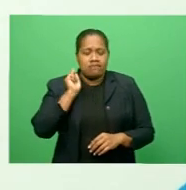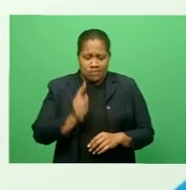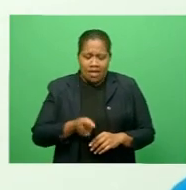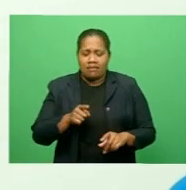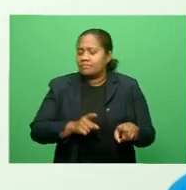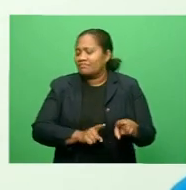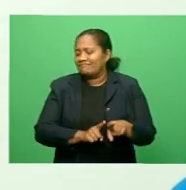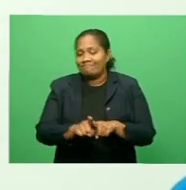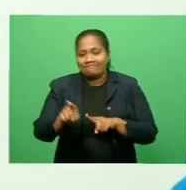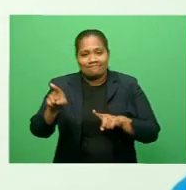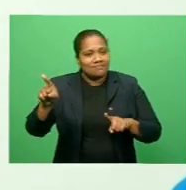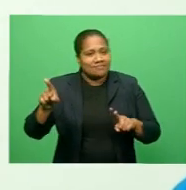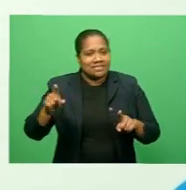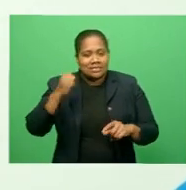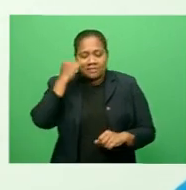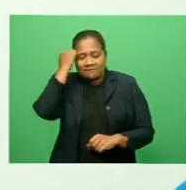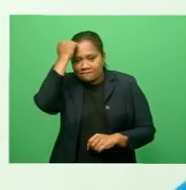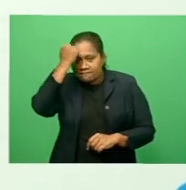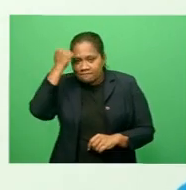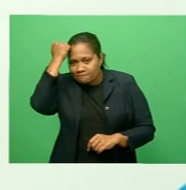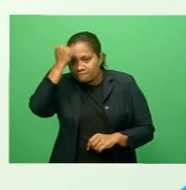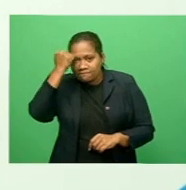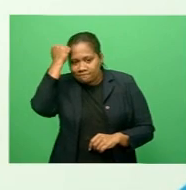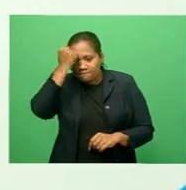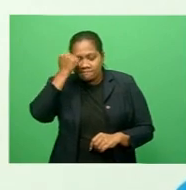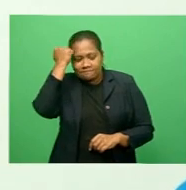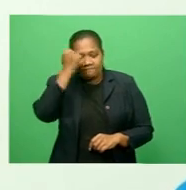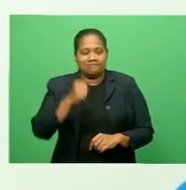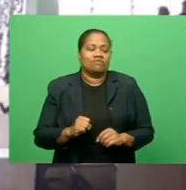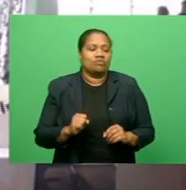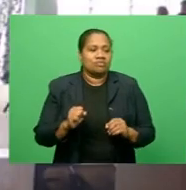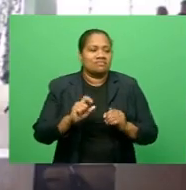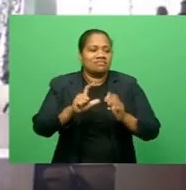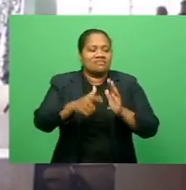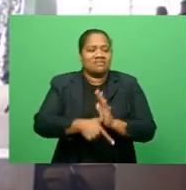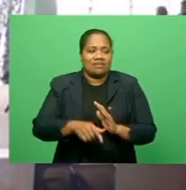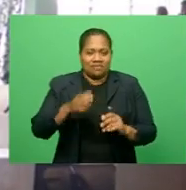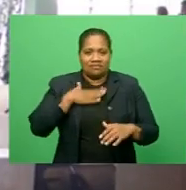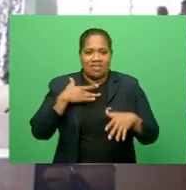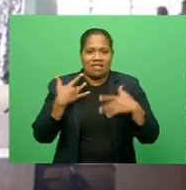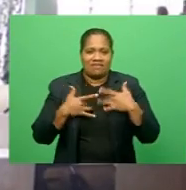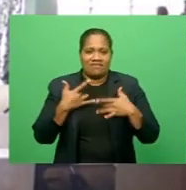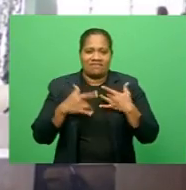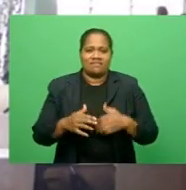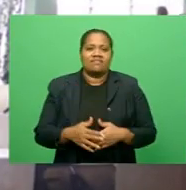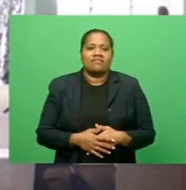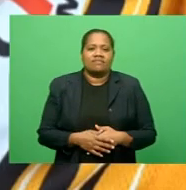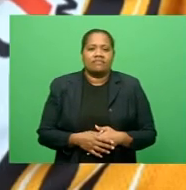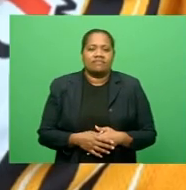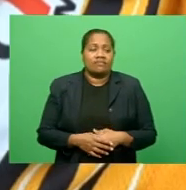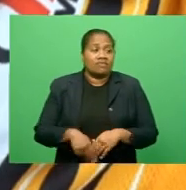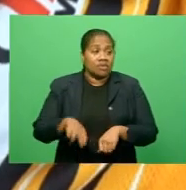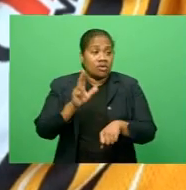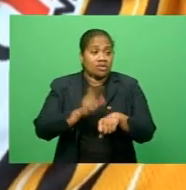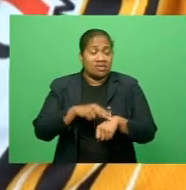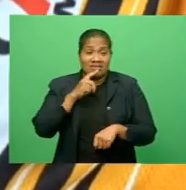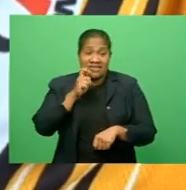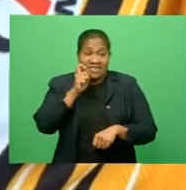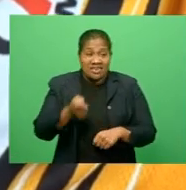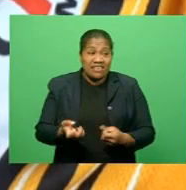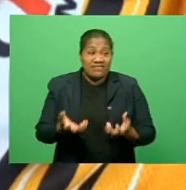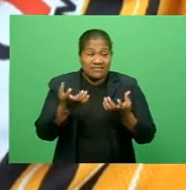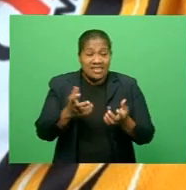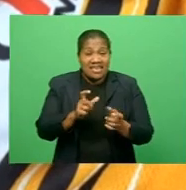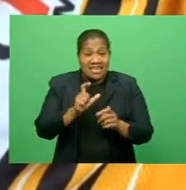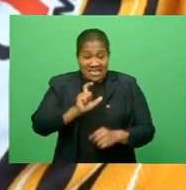most stressful and distressing moments in my life. Dr. Akash Prasad says if testicular cancer is diagnosed